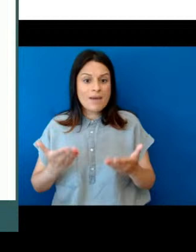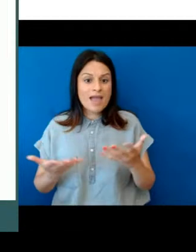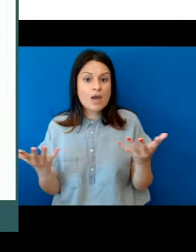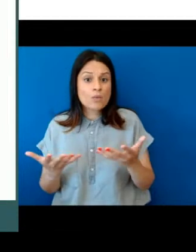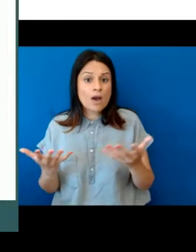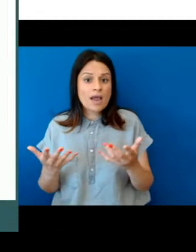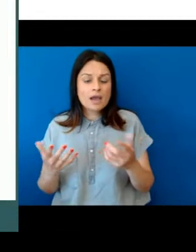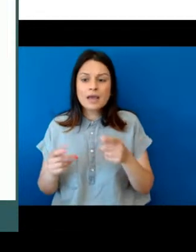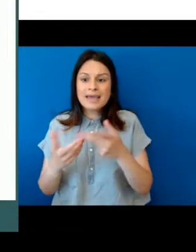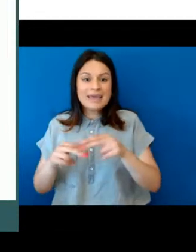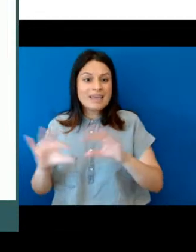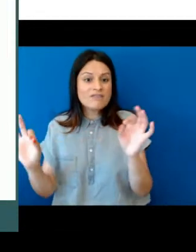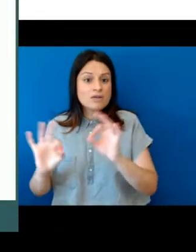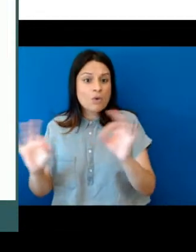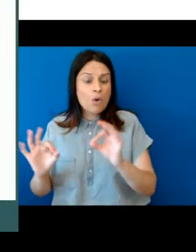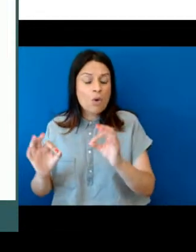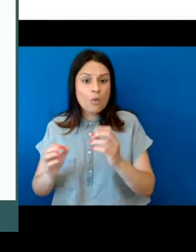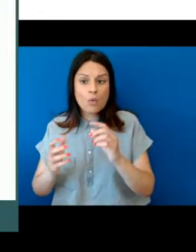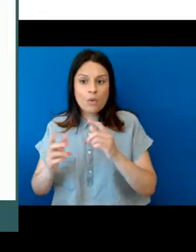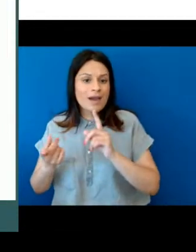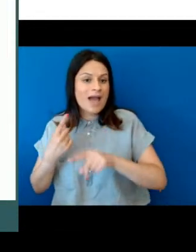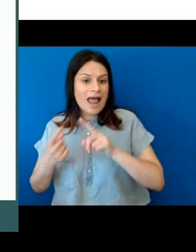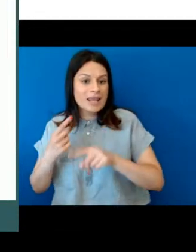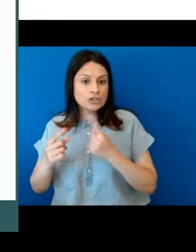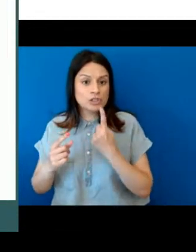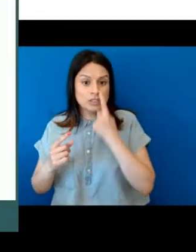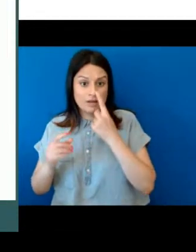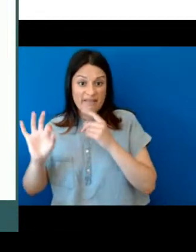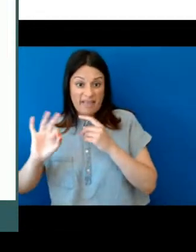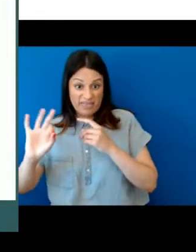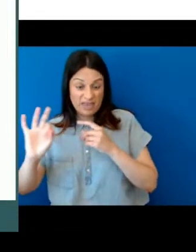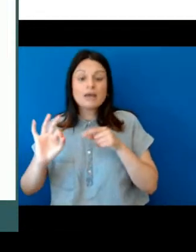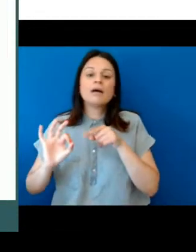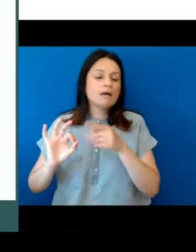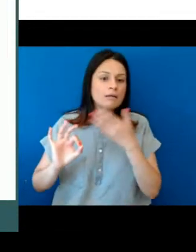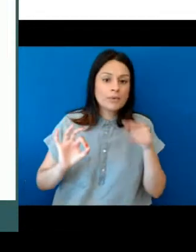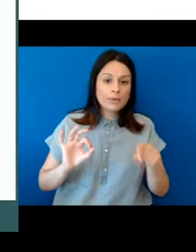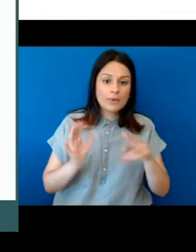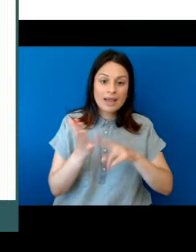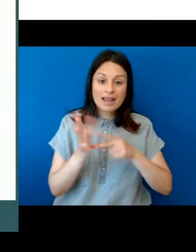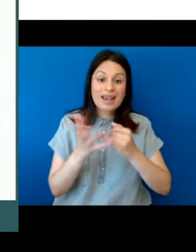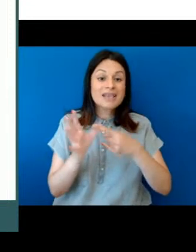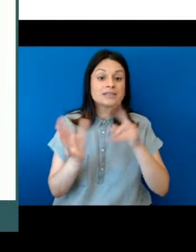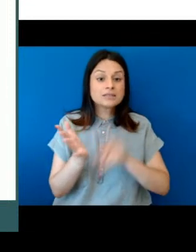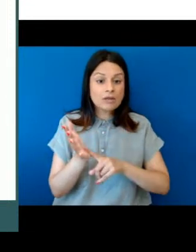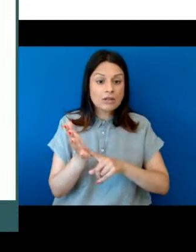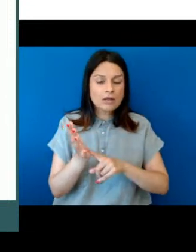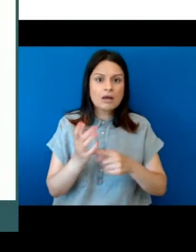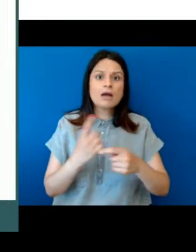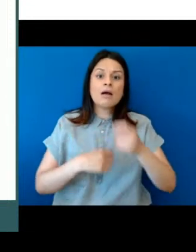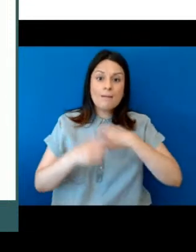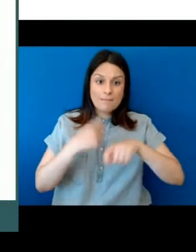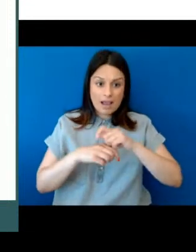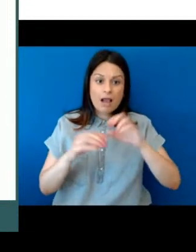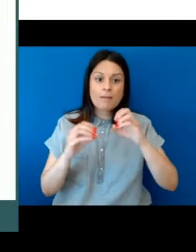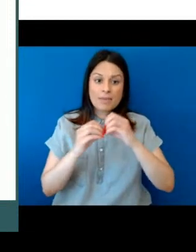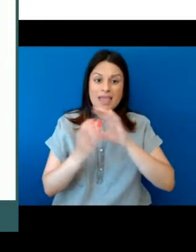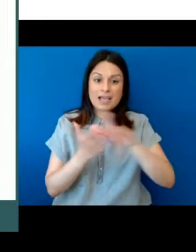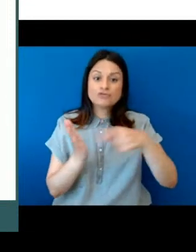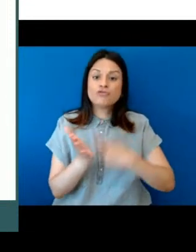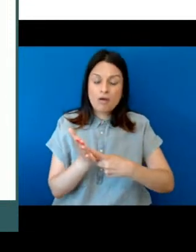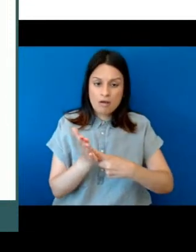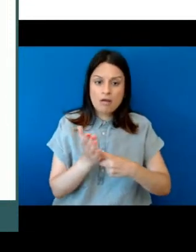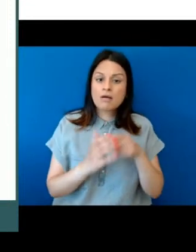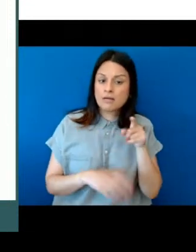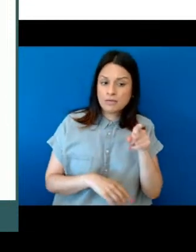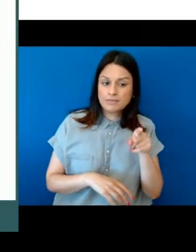the allergen. So nasal allergen causes bronchial inflammation